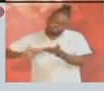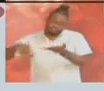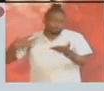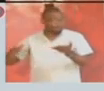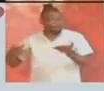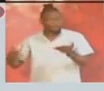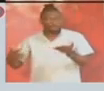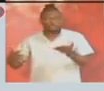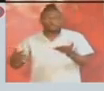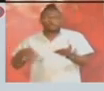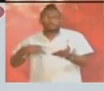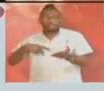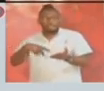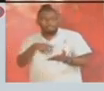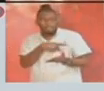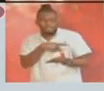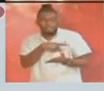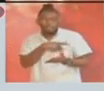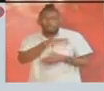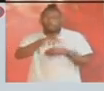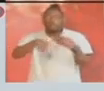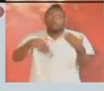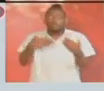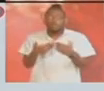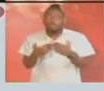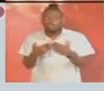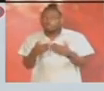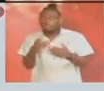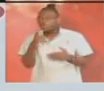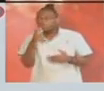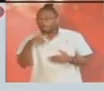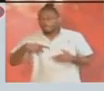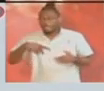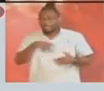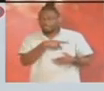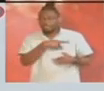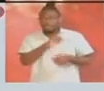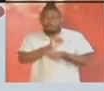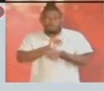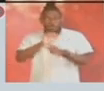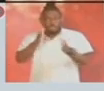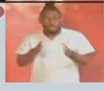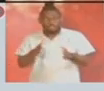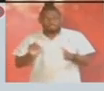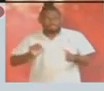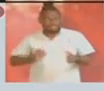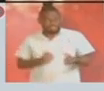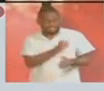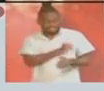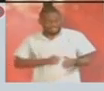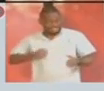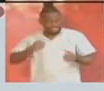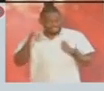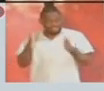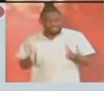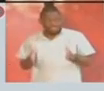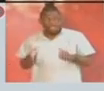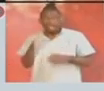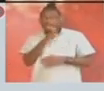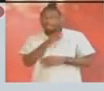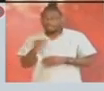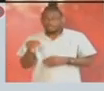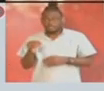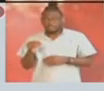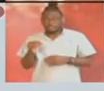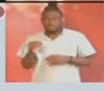We'll be vaccinating all parliamentarians, upper house, lower house, and their spouses. We'll